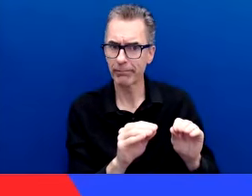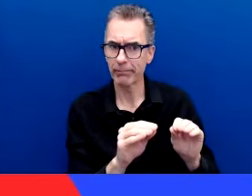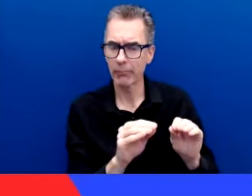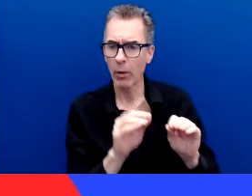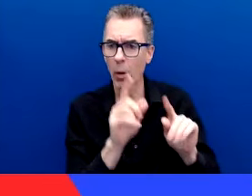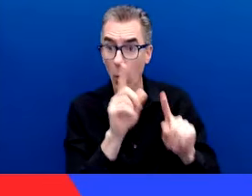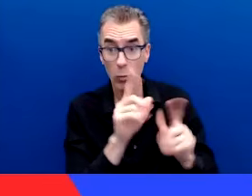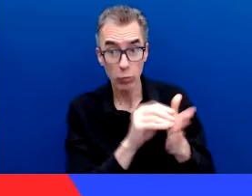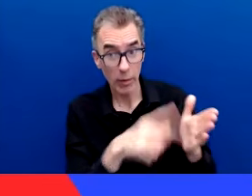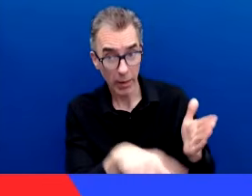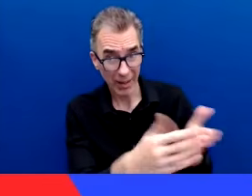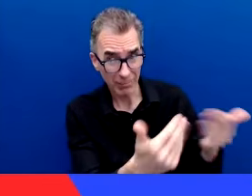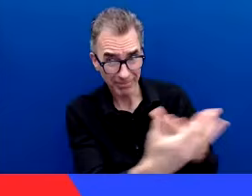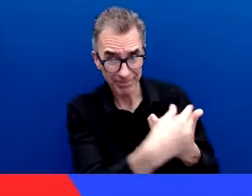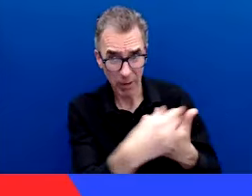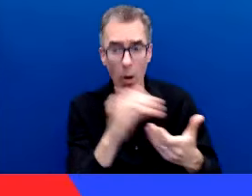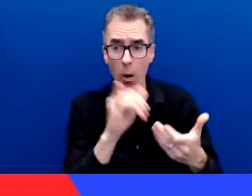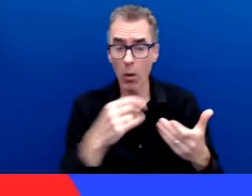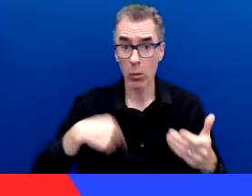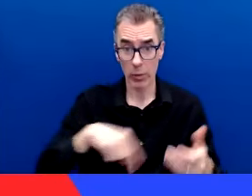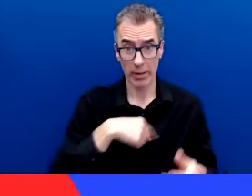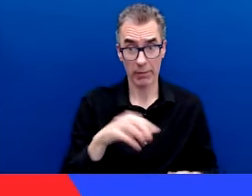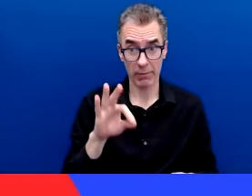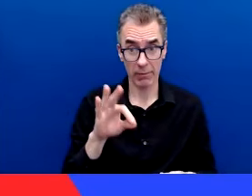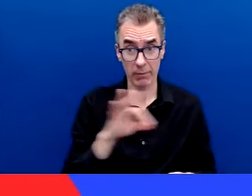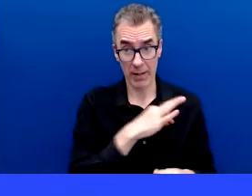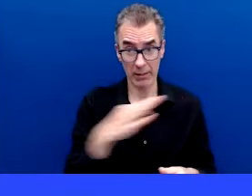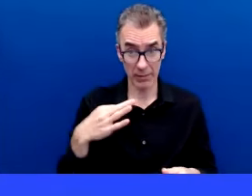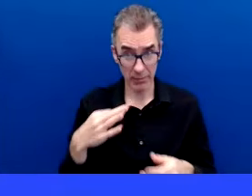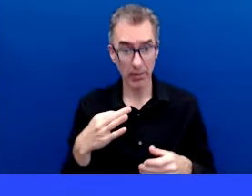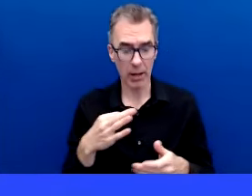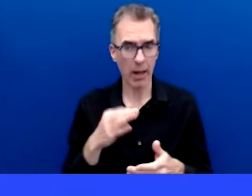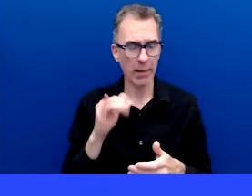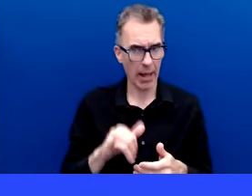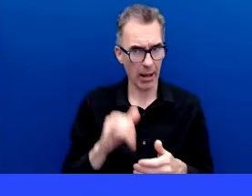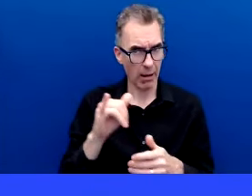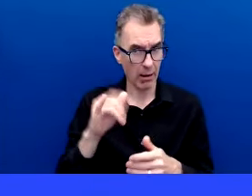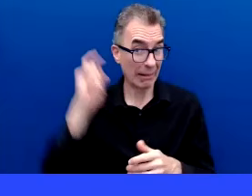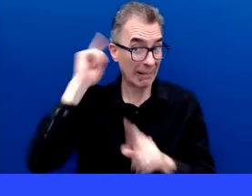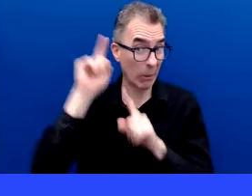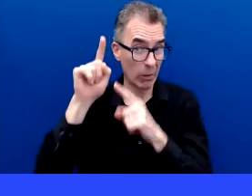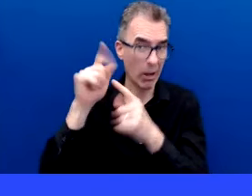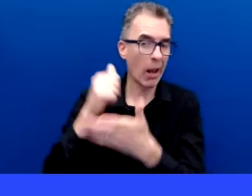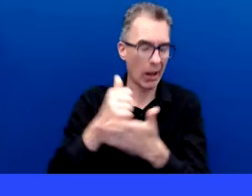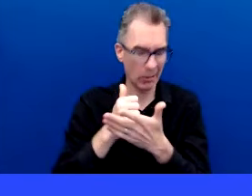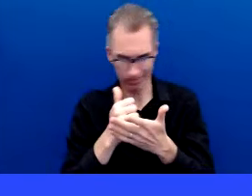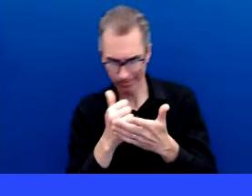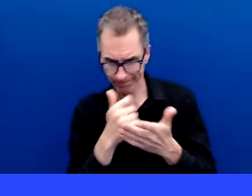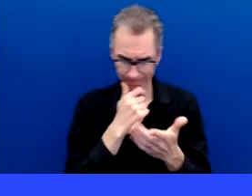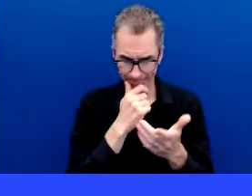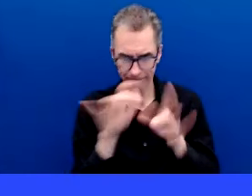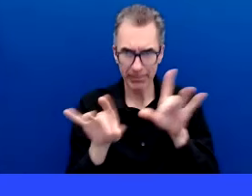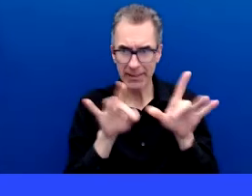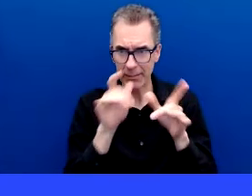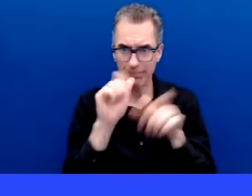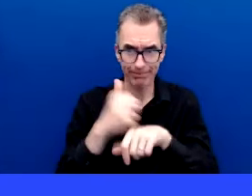engagement, but it also helps us as faculty when creating those assignments. So really quick, just kind of